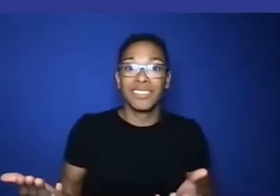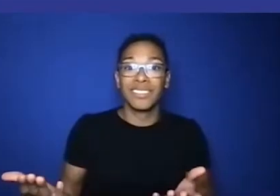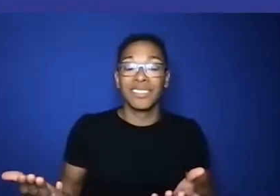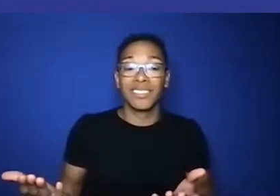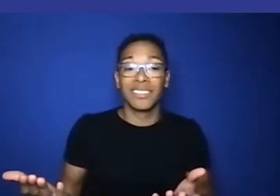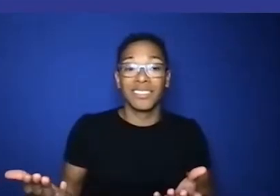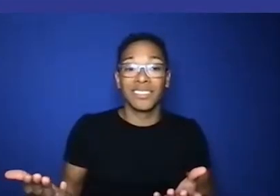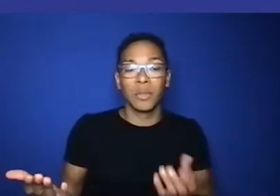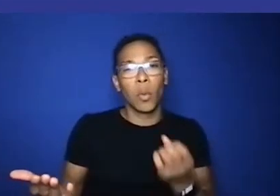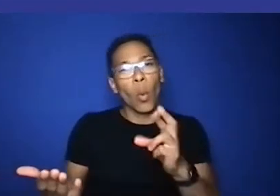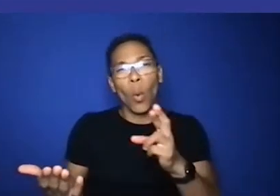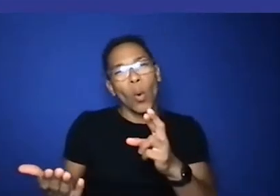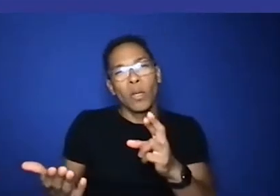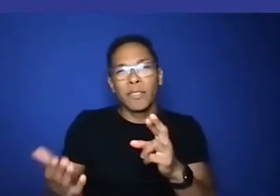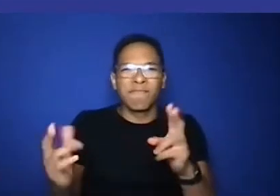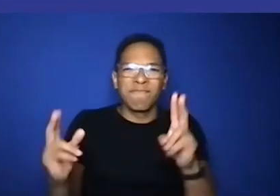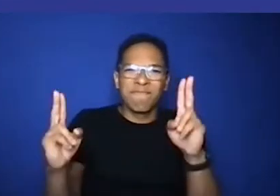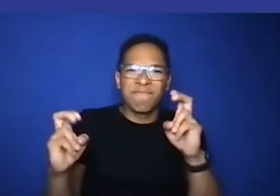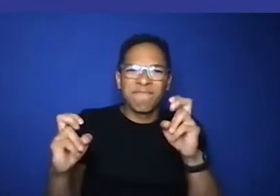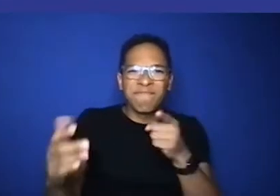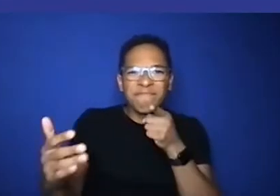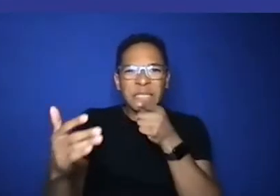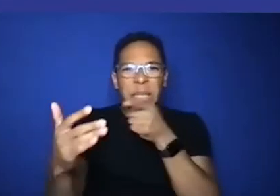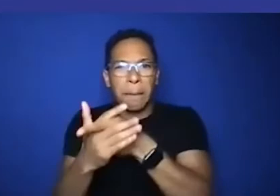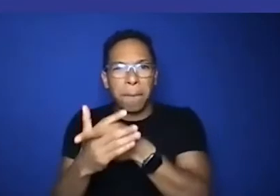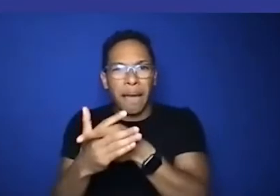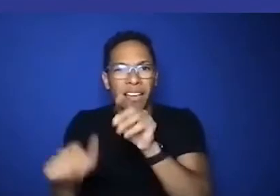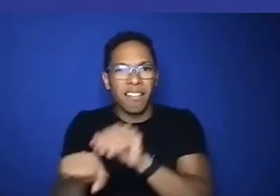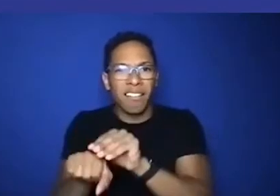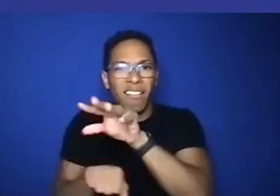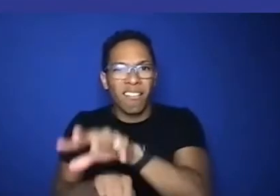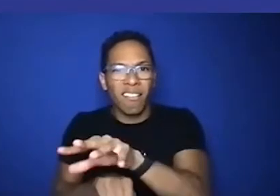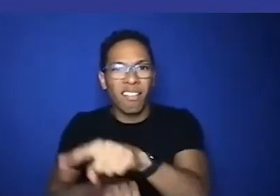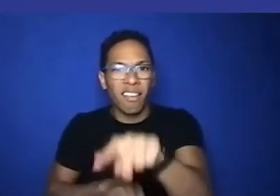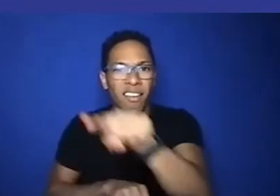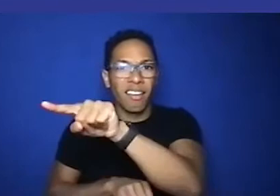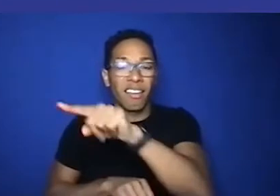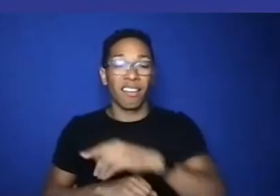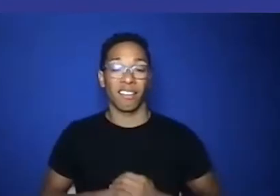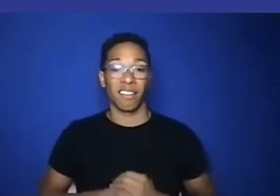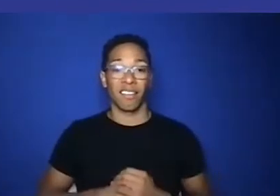or harming them or impacting them in some way. And I think about that.